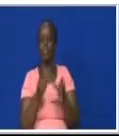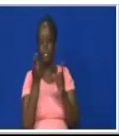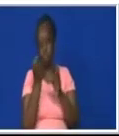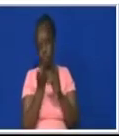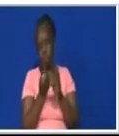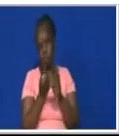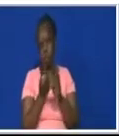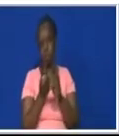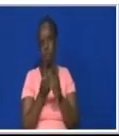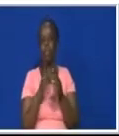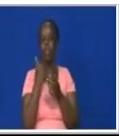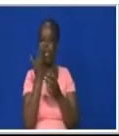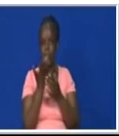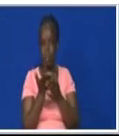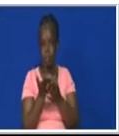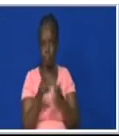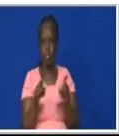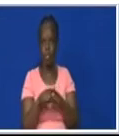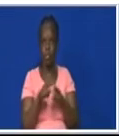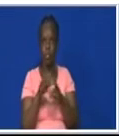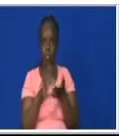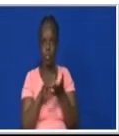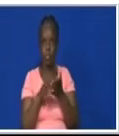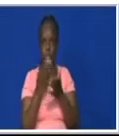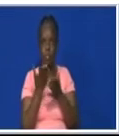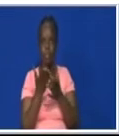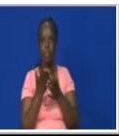and precise. In our case